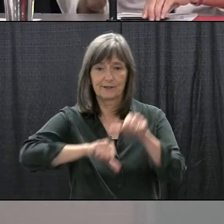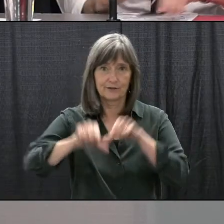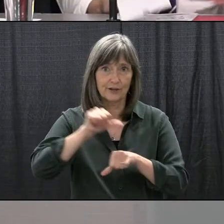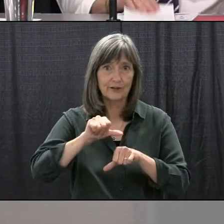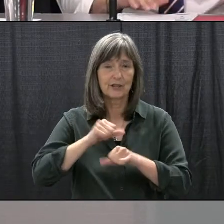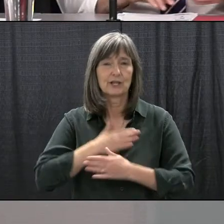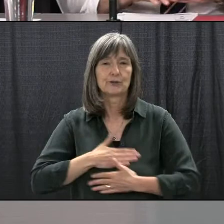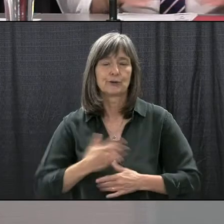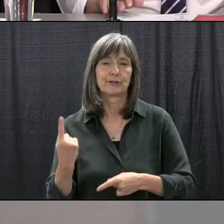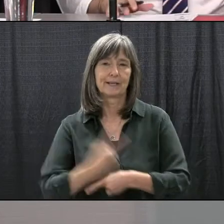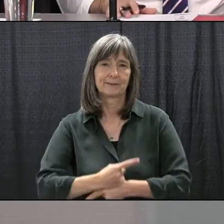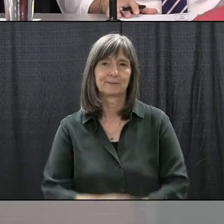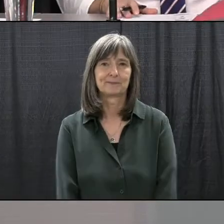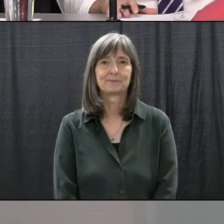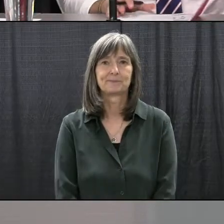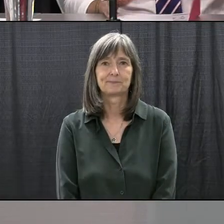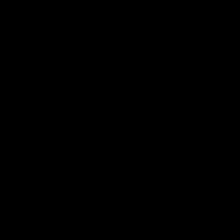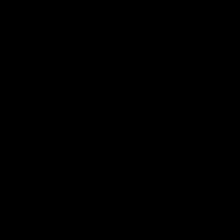other, and enjoy the rest of your day.